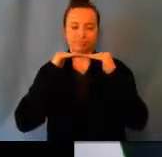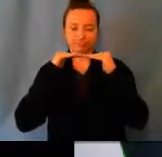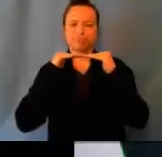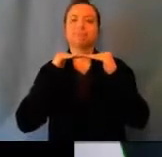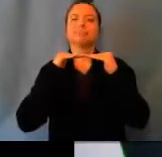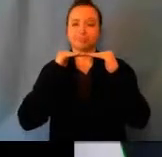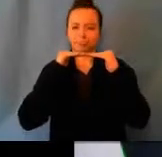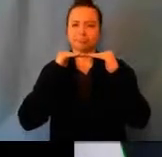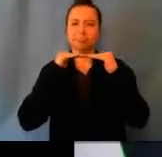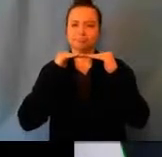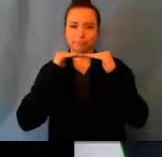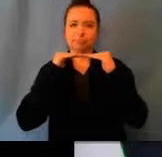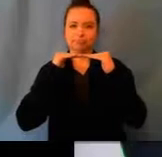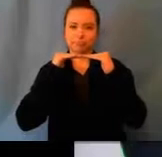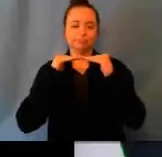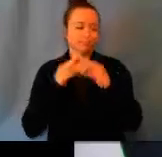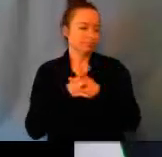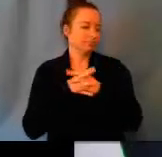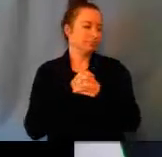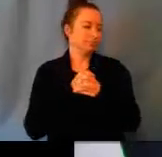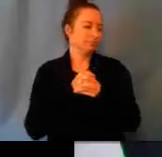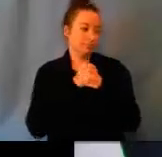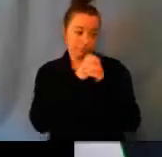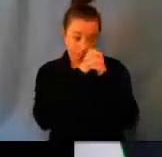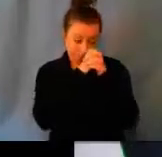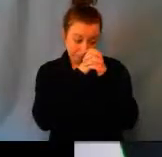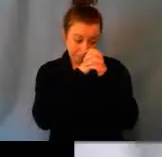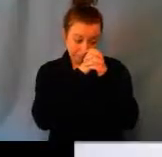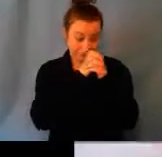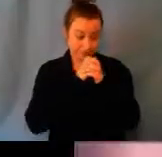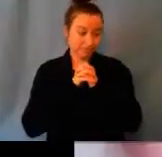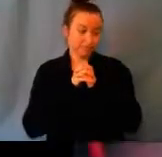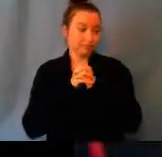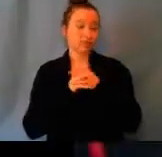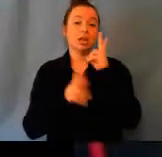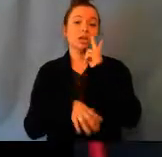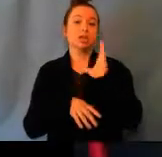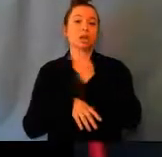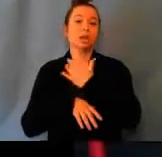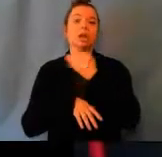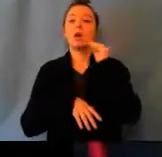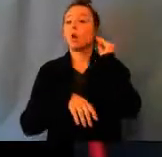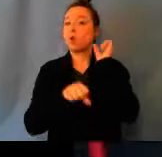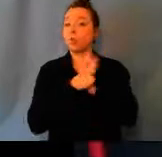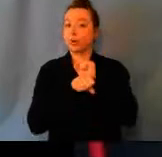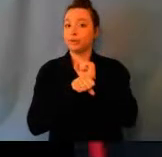aren't end to end. Okay? So let's look at our math homework page,